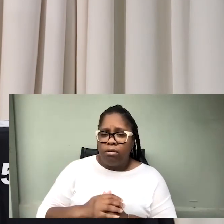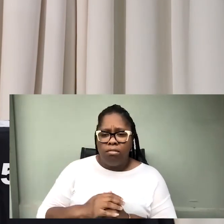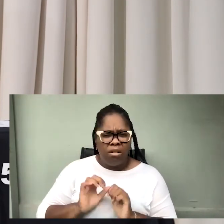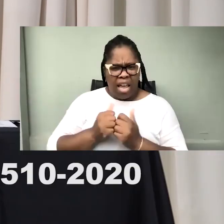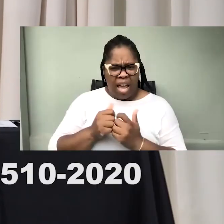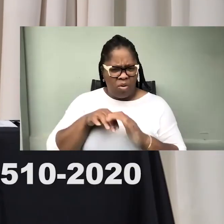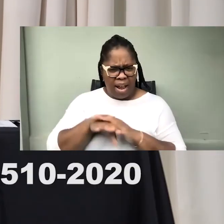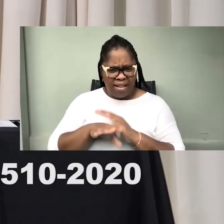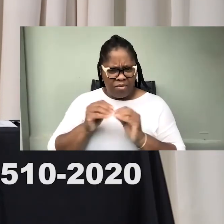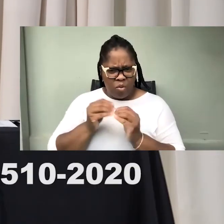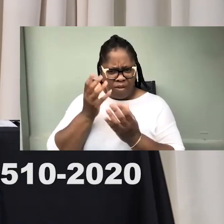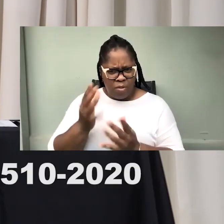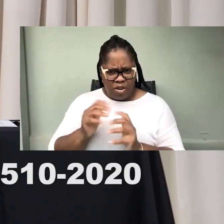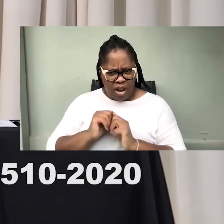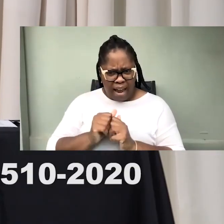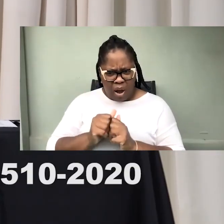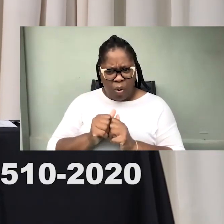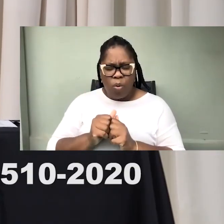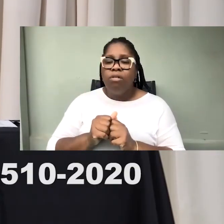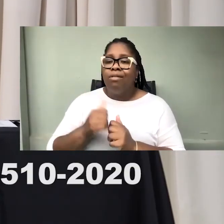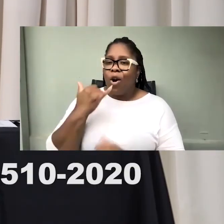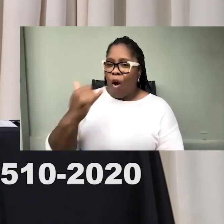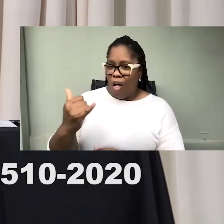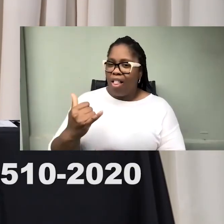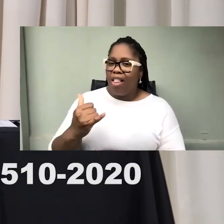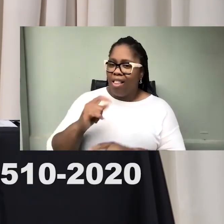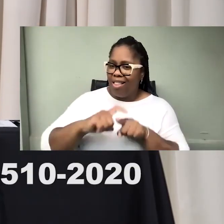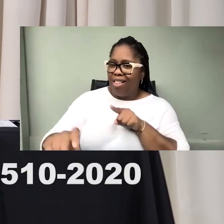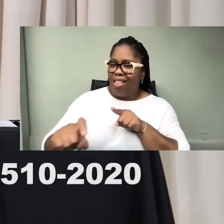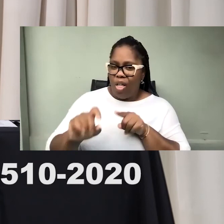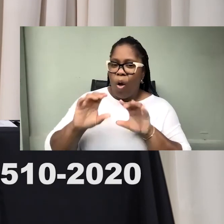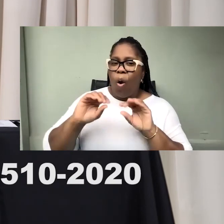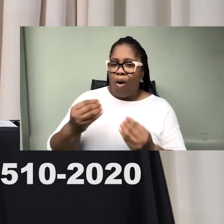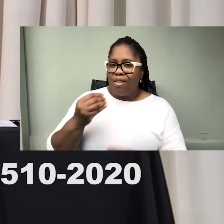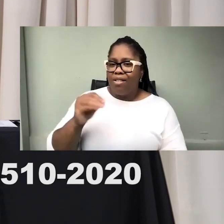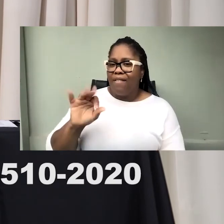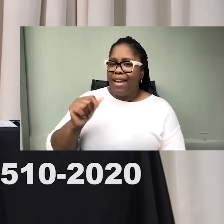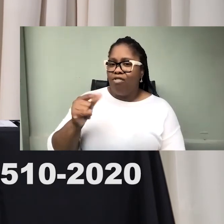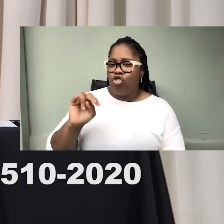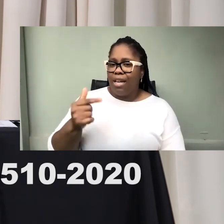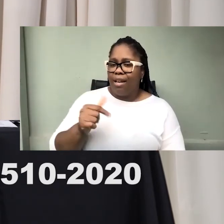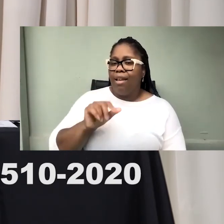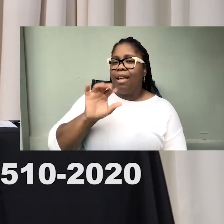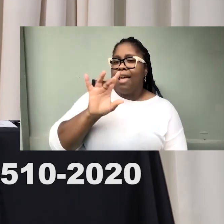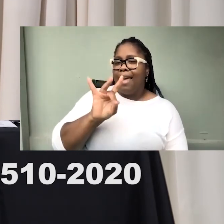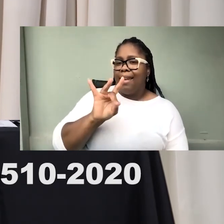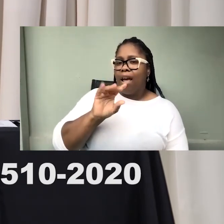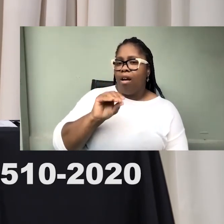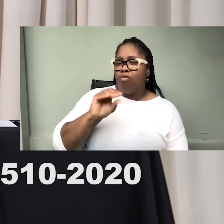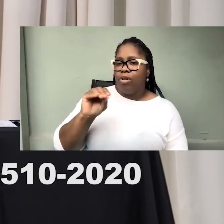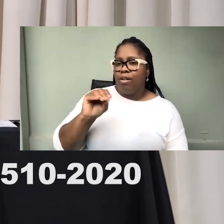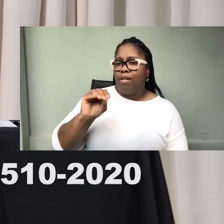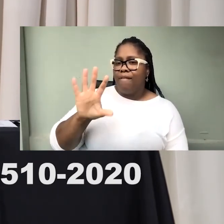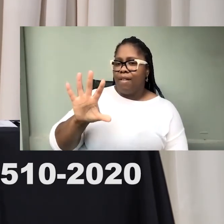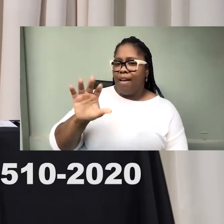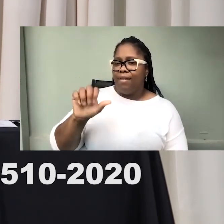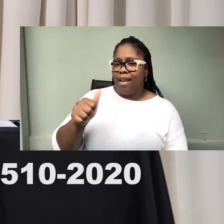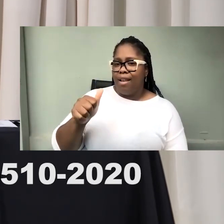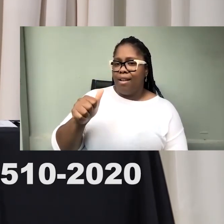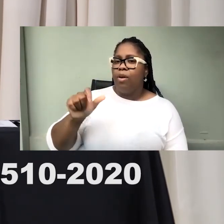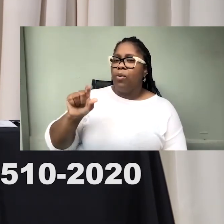more information about that particular service would be to contact the Office on Aging, that 800-510-2020 number.